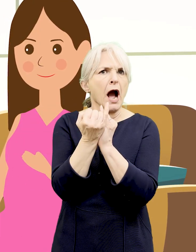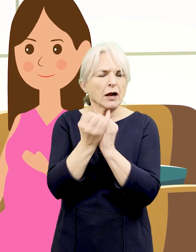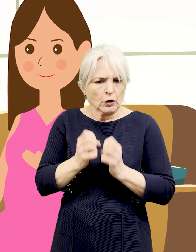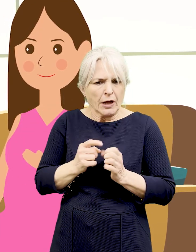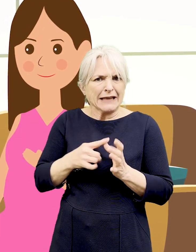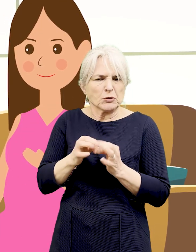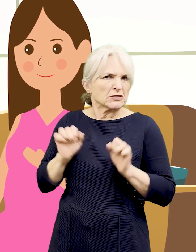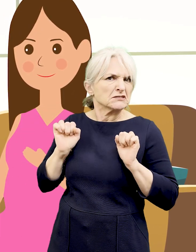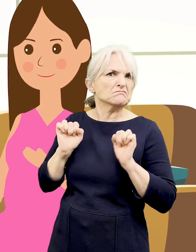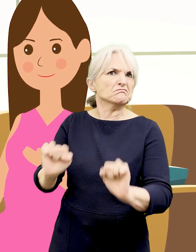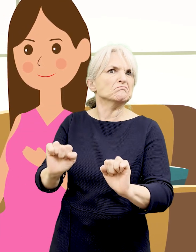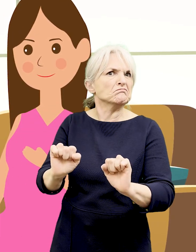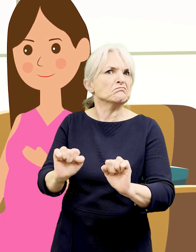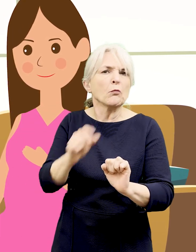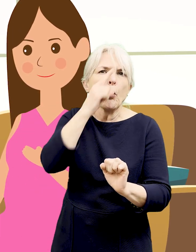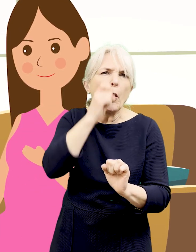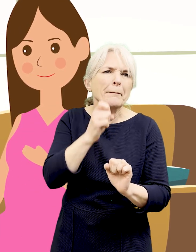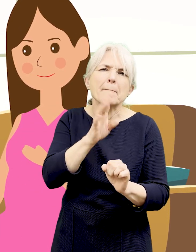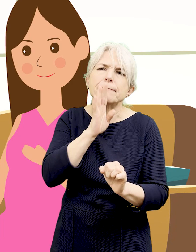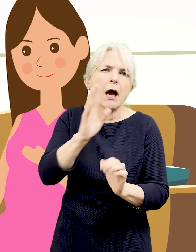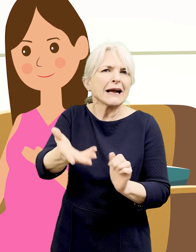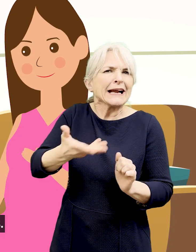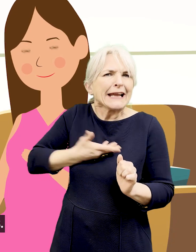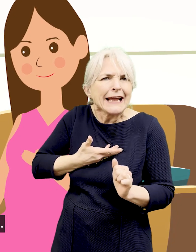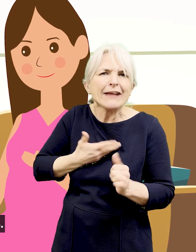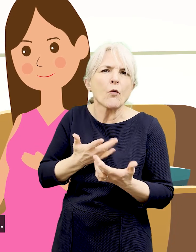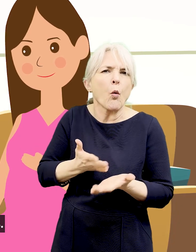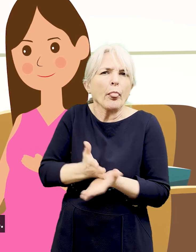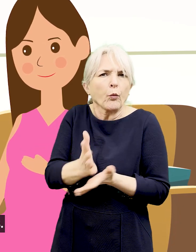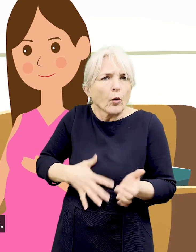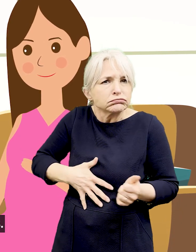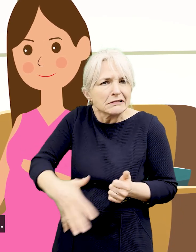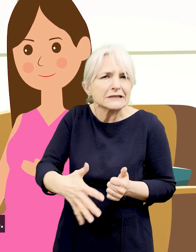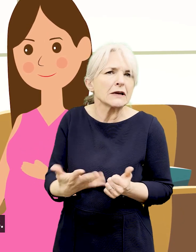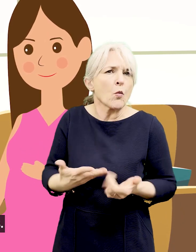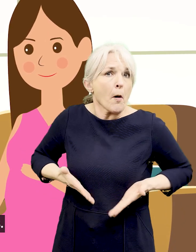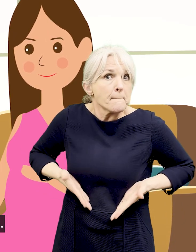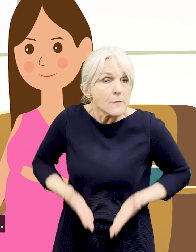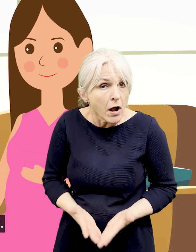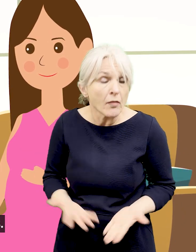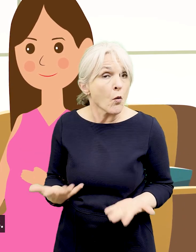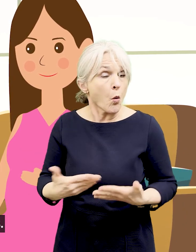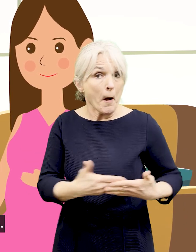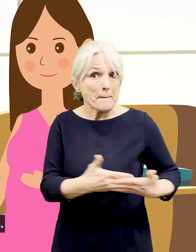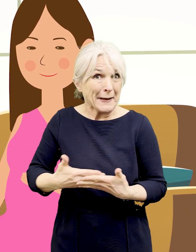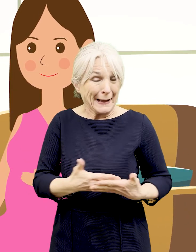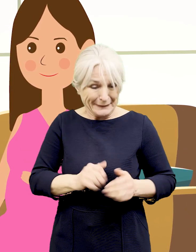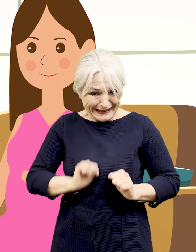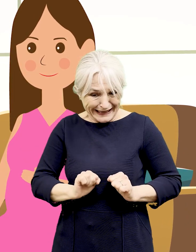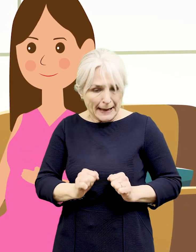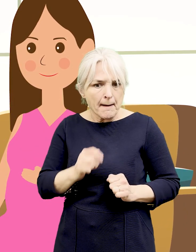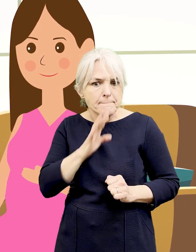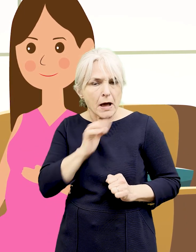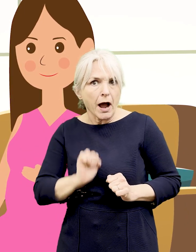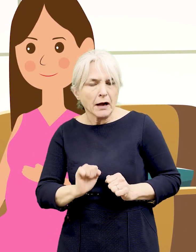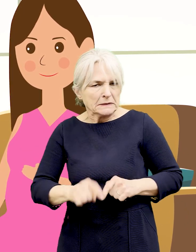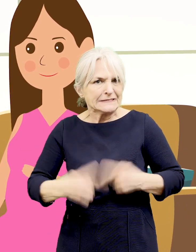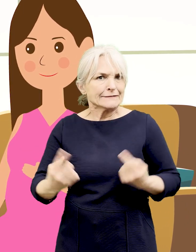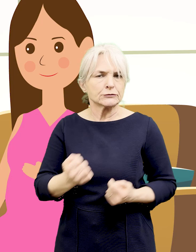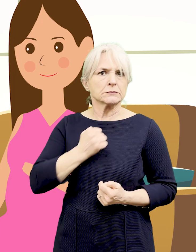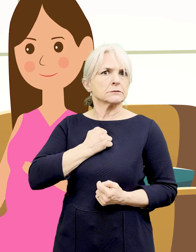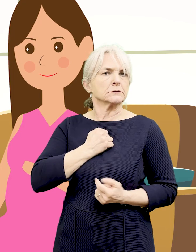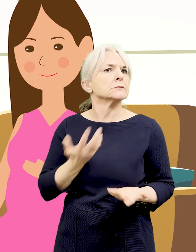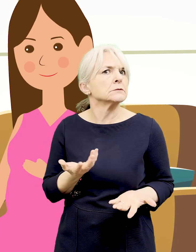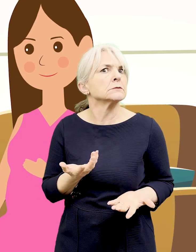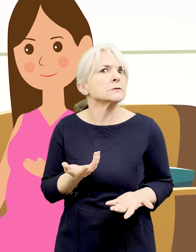because of a blood transfusion or during pregnancy and birth if your baby's blood group is different from yours. Antibodies protect you from